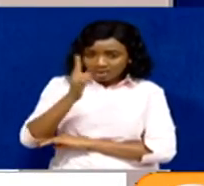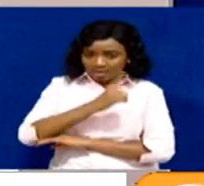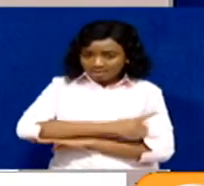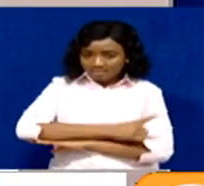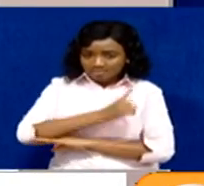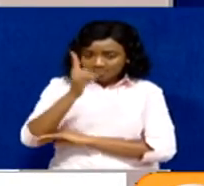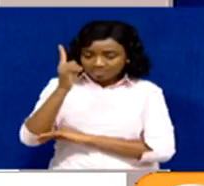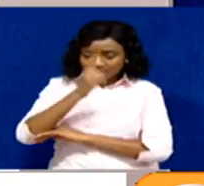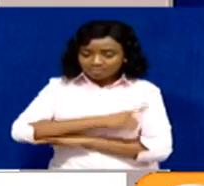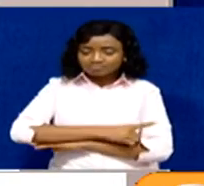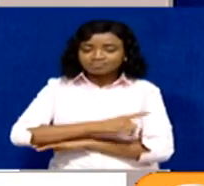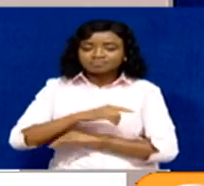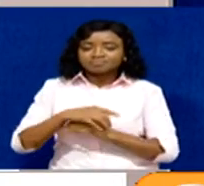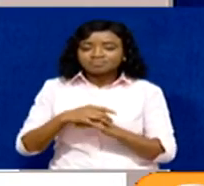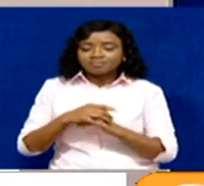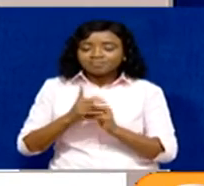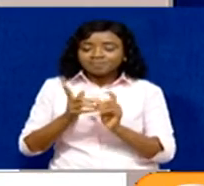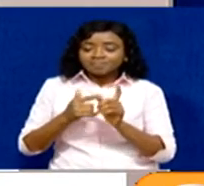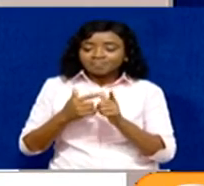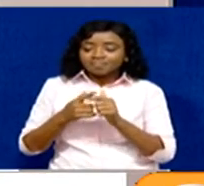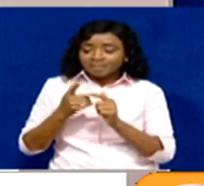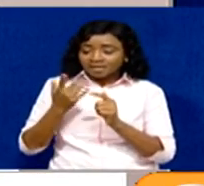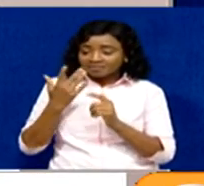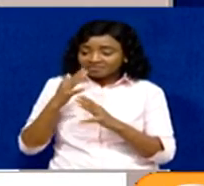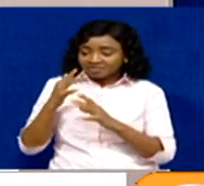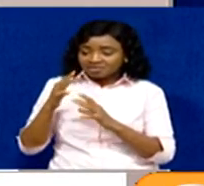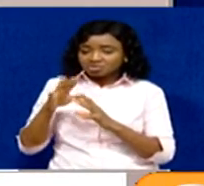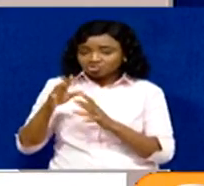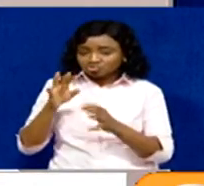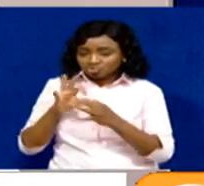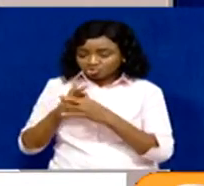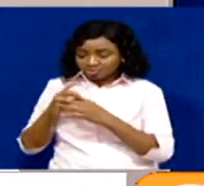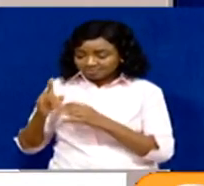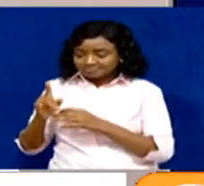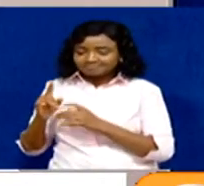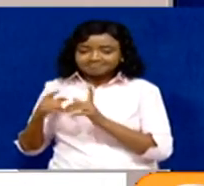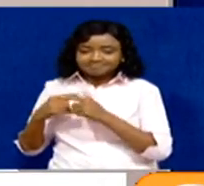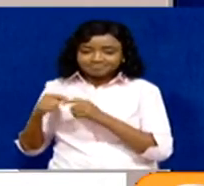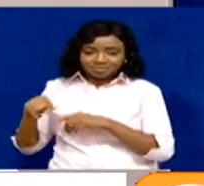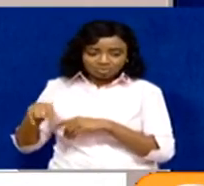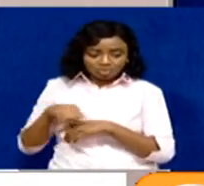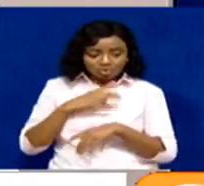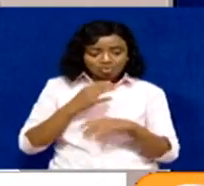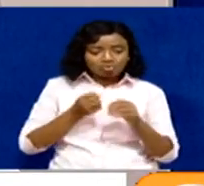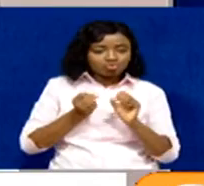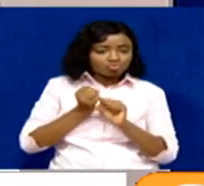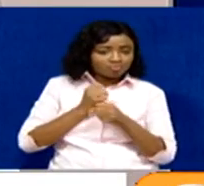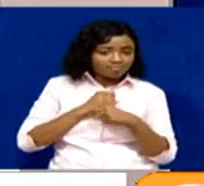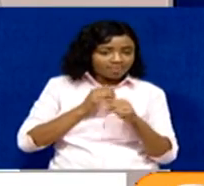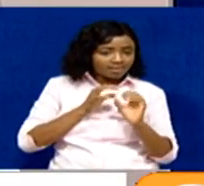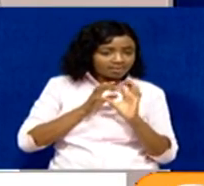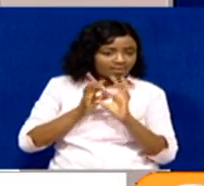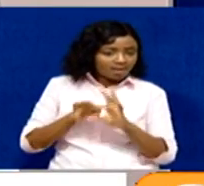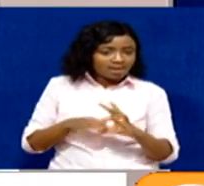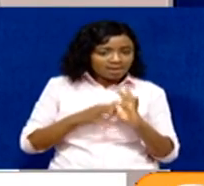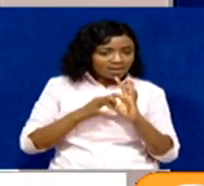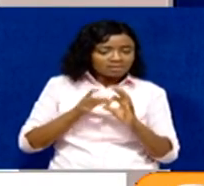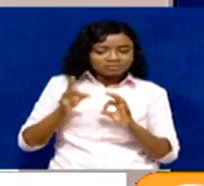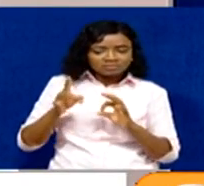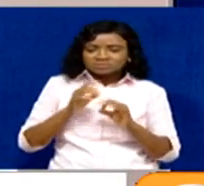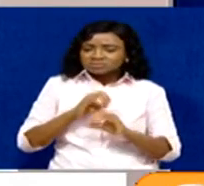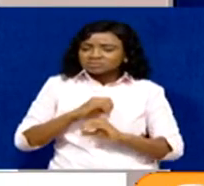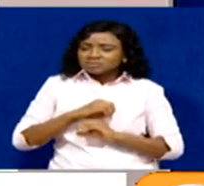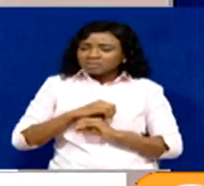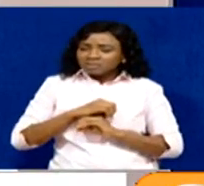go and make an alliance. Yeah. And they were very clear, saying that, okay,